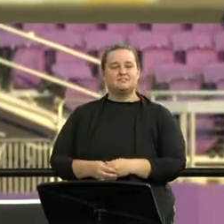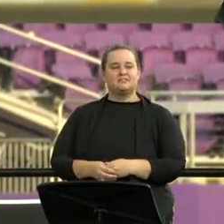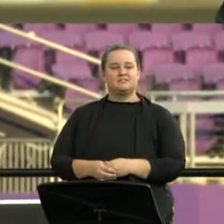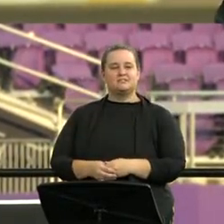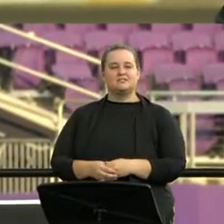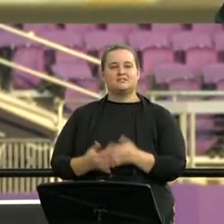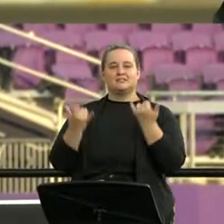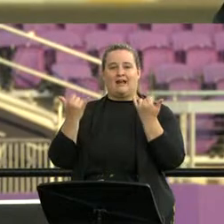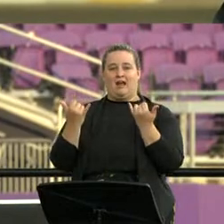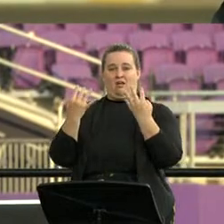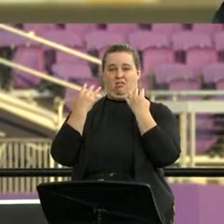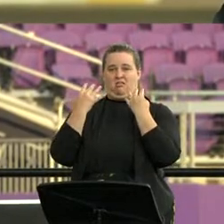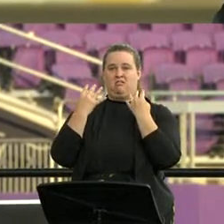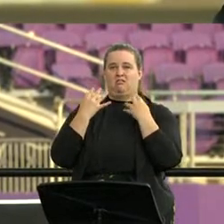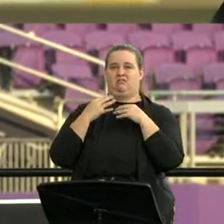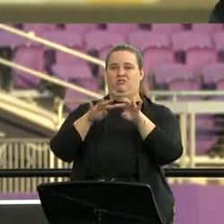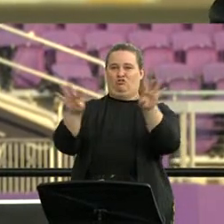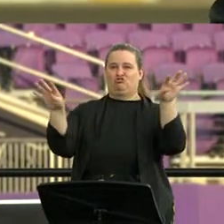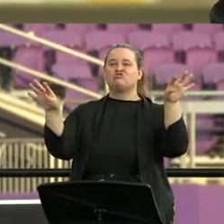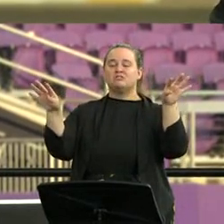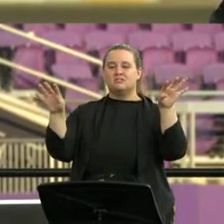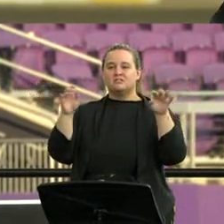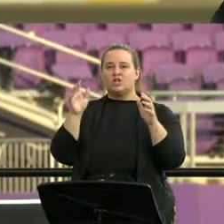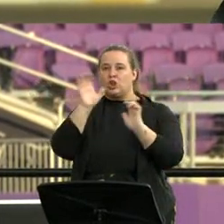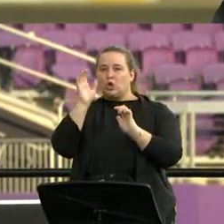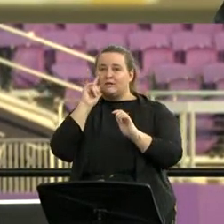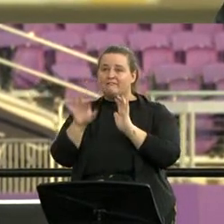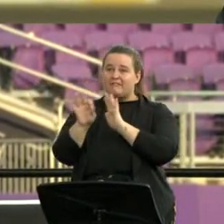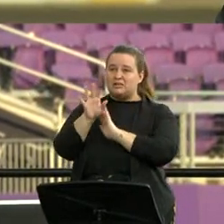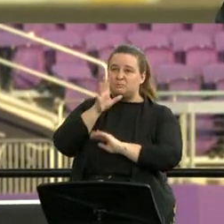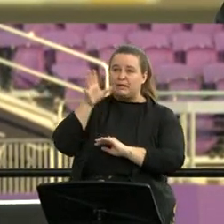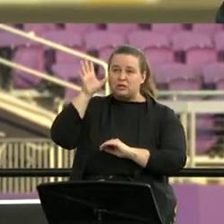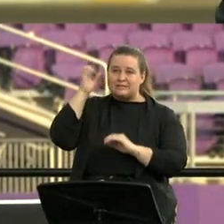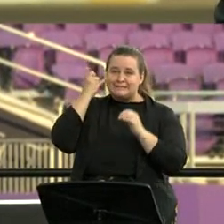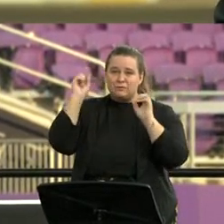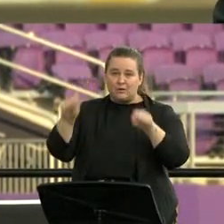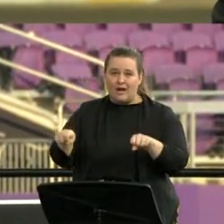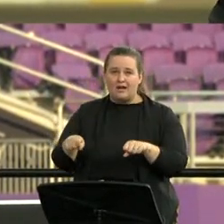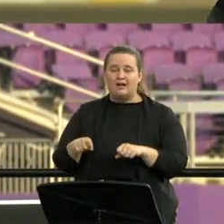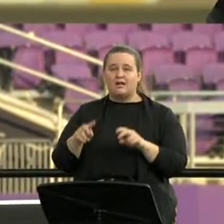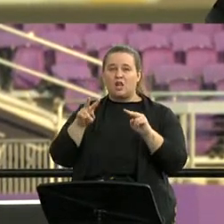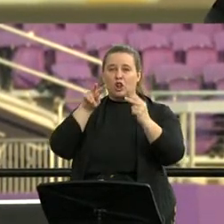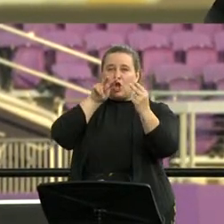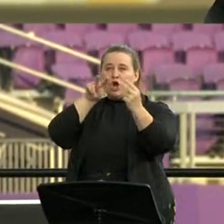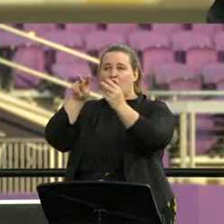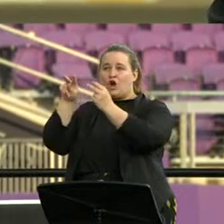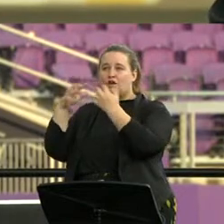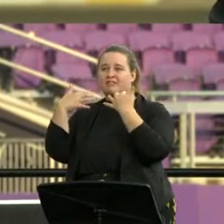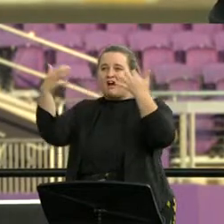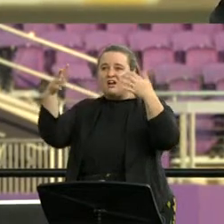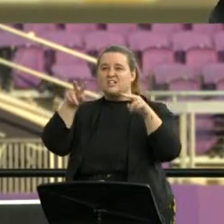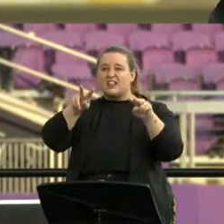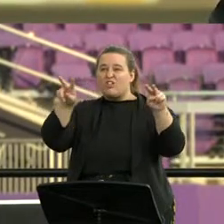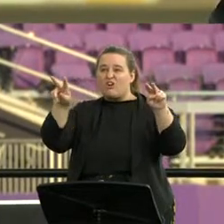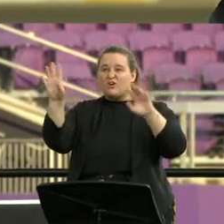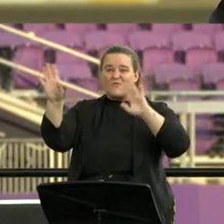Turn around and look at those faces in the crowd. If you can find your parents, great. Look in the audience,